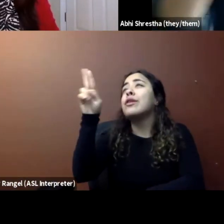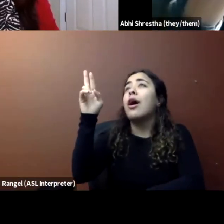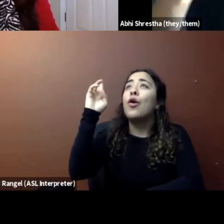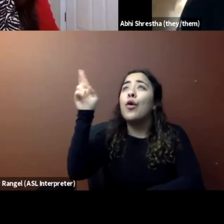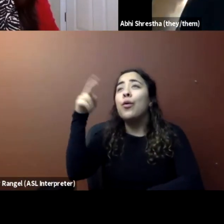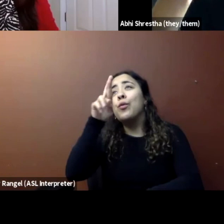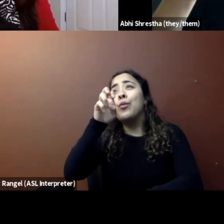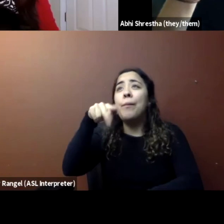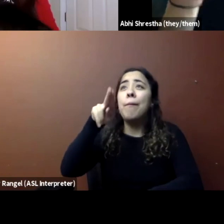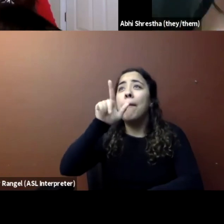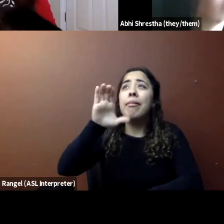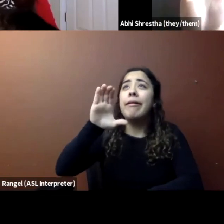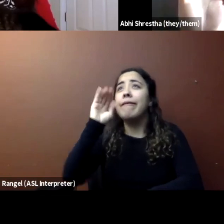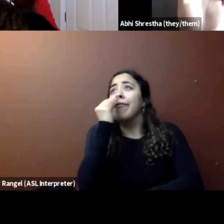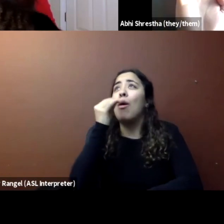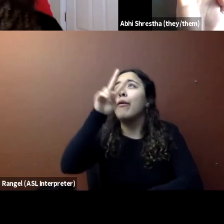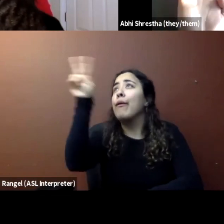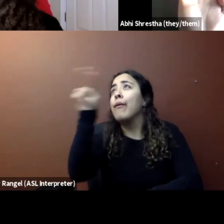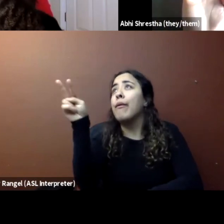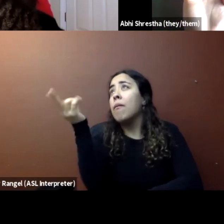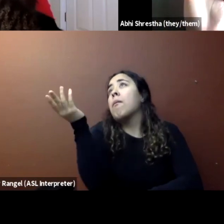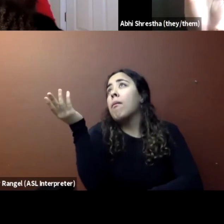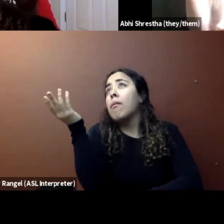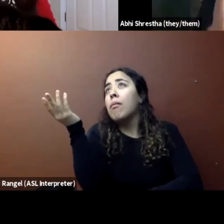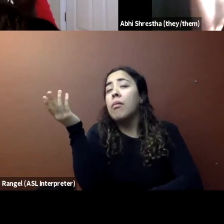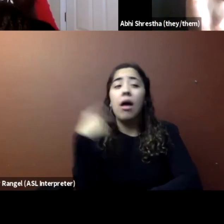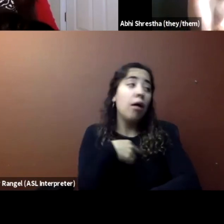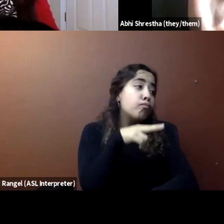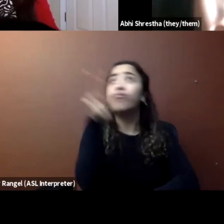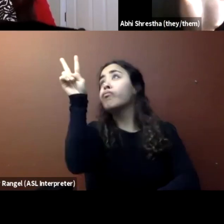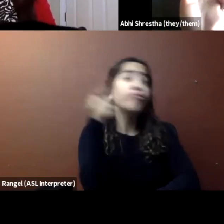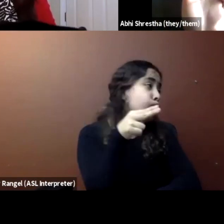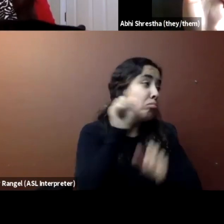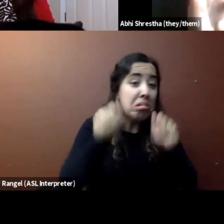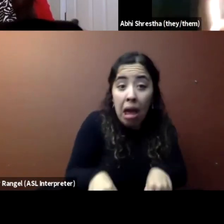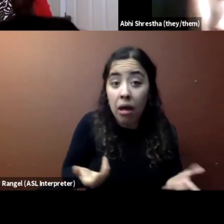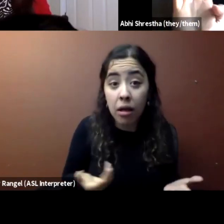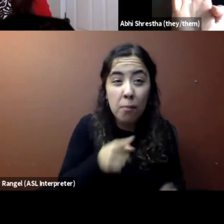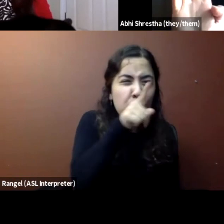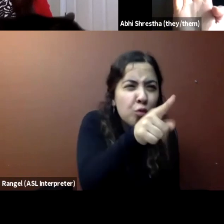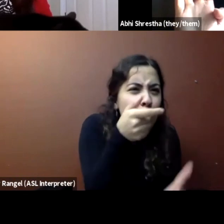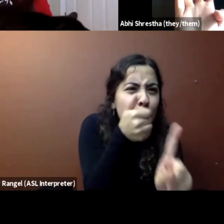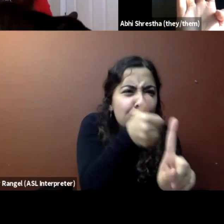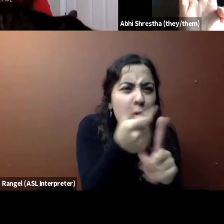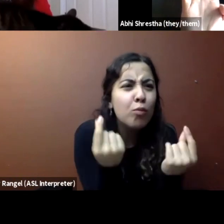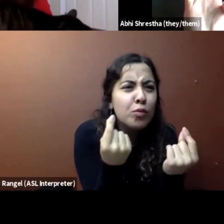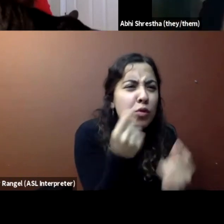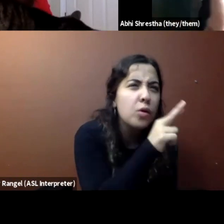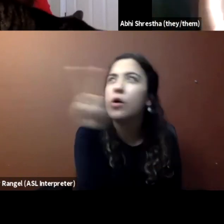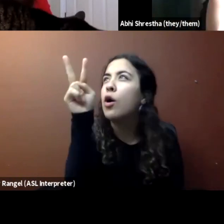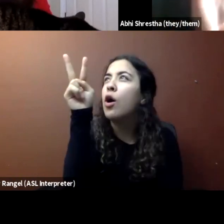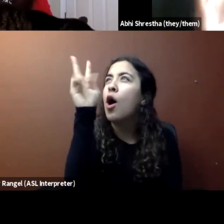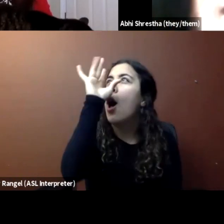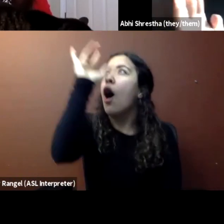sort of like caught your eye, which could have been easily missed, but like taking a moment to notice deeply about how beautiful the world